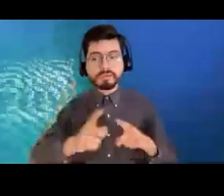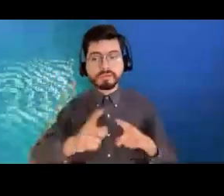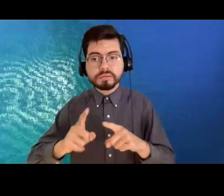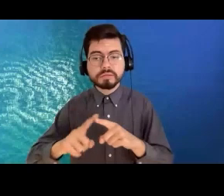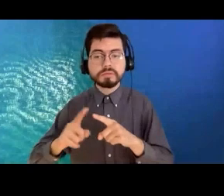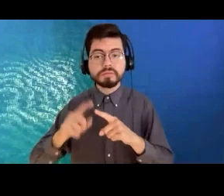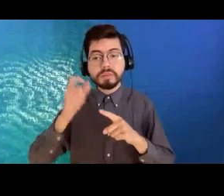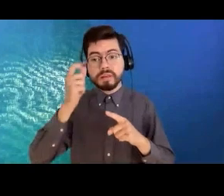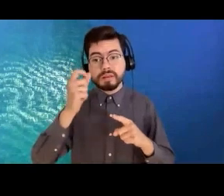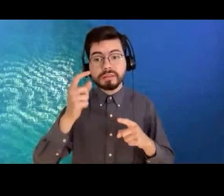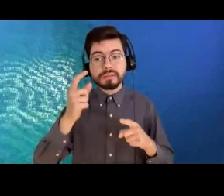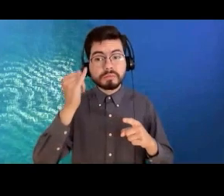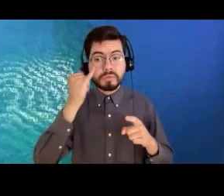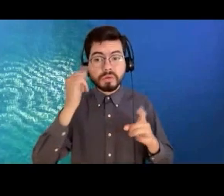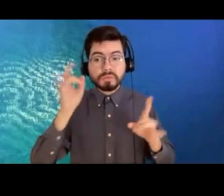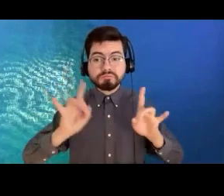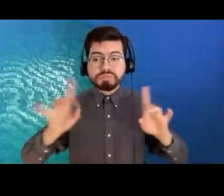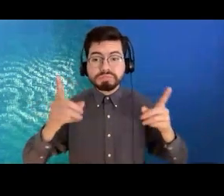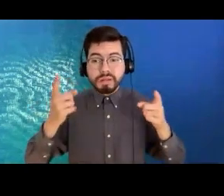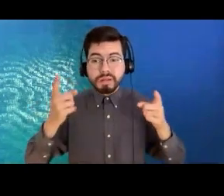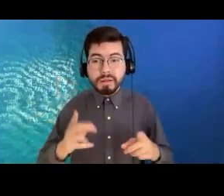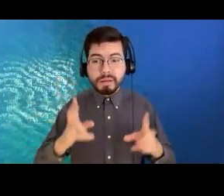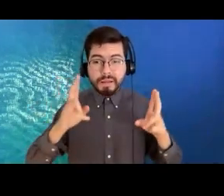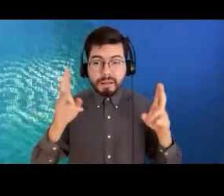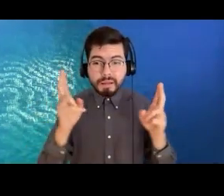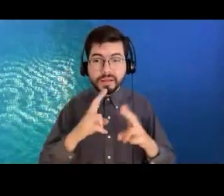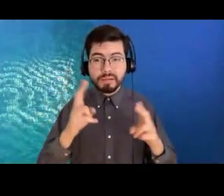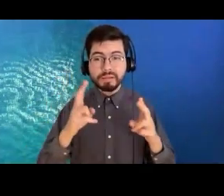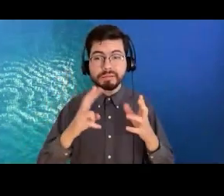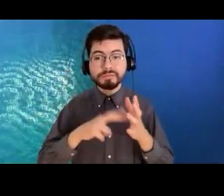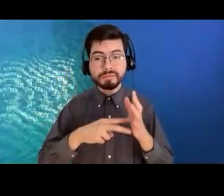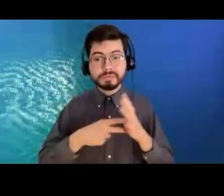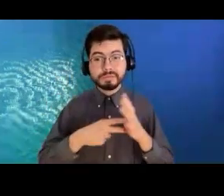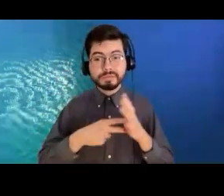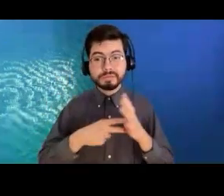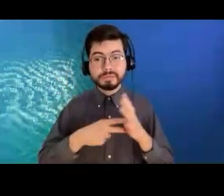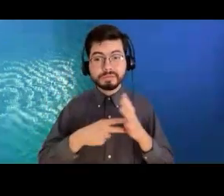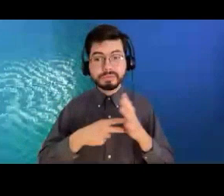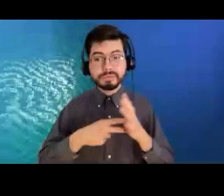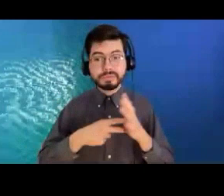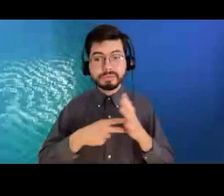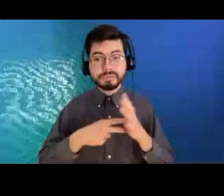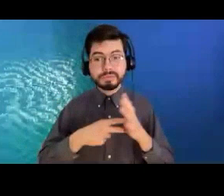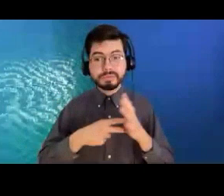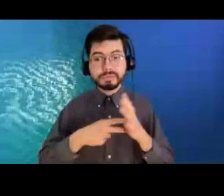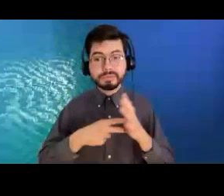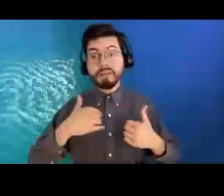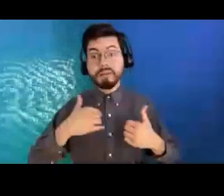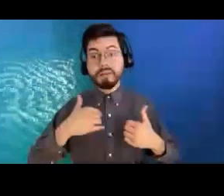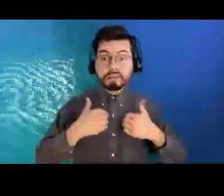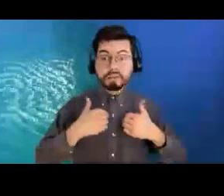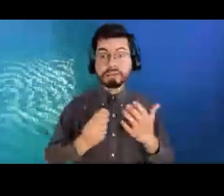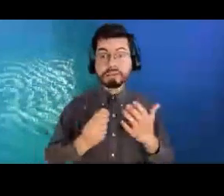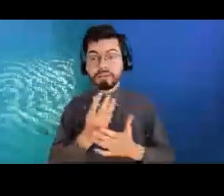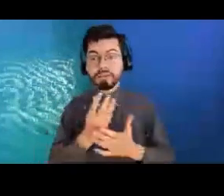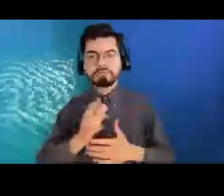scenes are a challenge. I'm not talking about wildlife scenes so much. I'm talking about some of the other larger motor vehicle collisions, that sort of